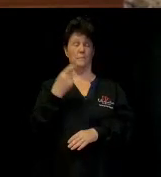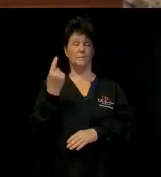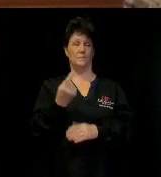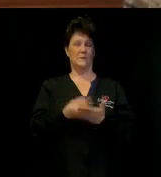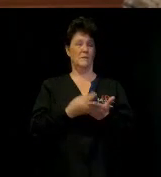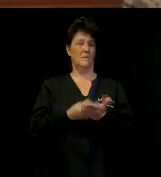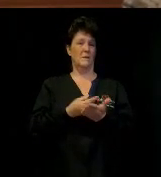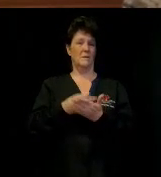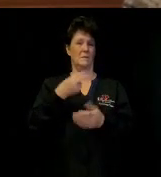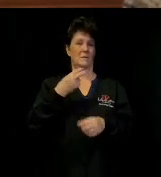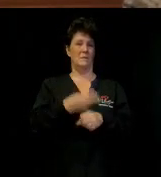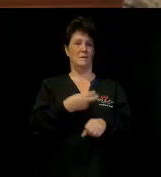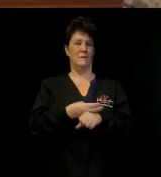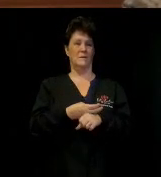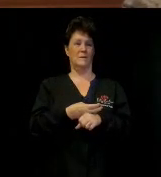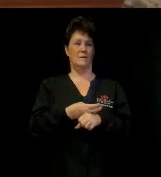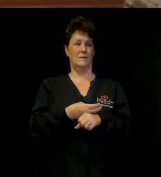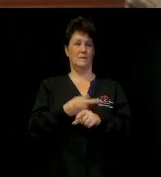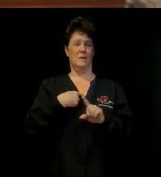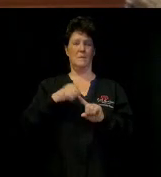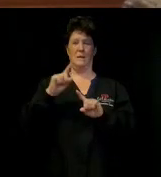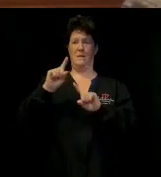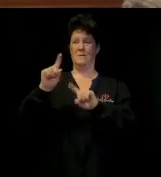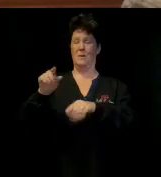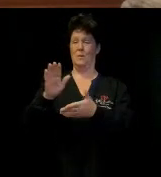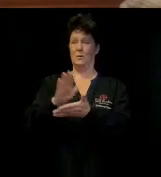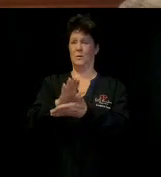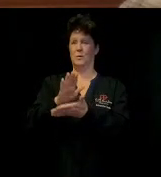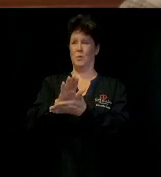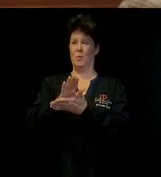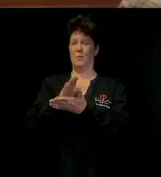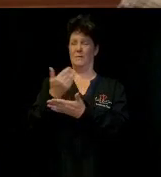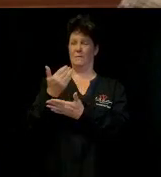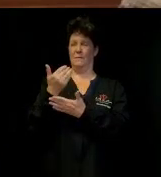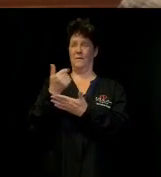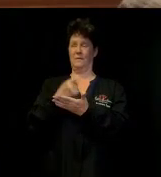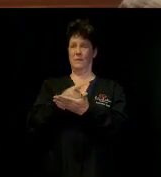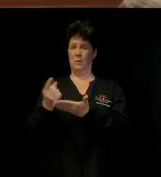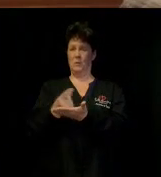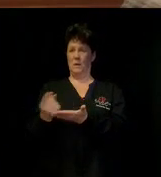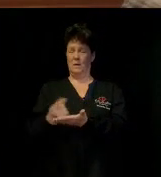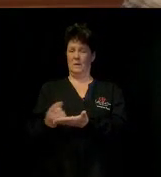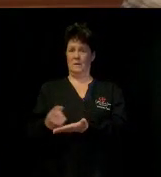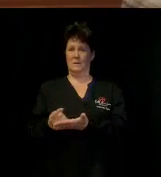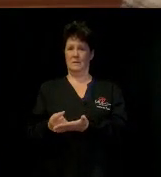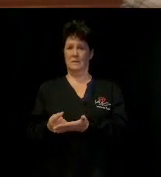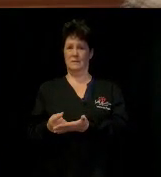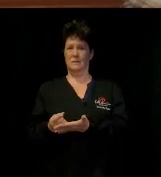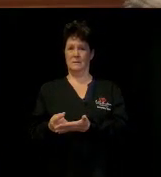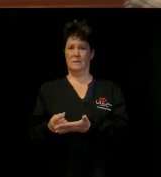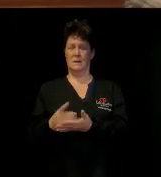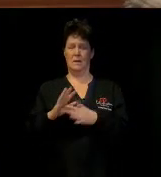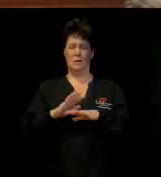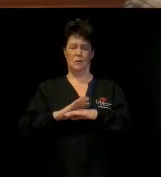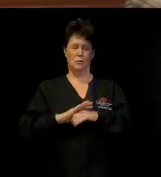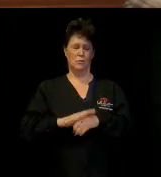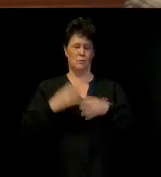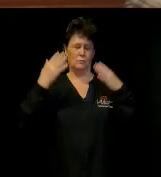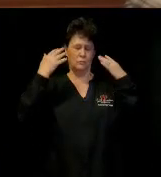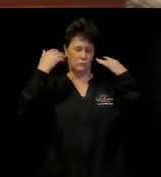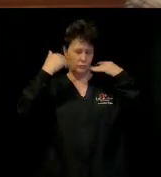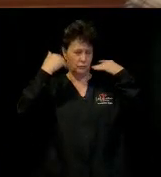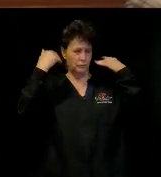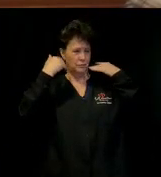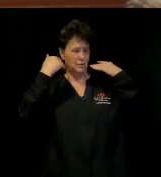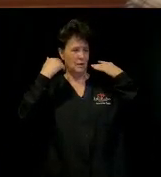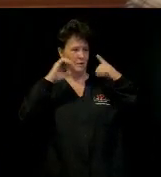went 15 weeks in an academy where I was in a stress inoculated environment where it was challenging. I